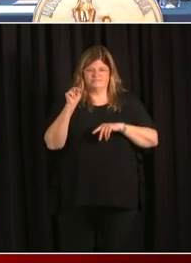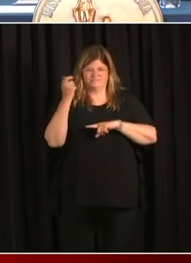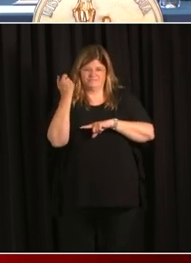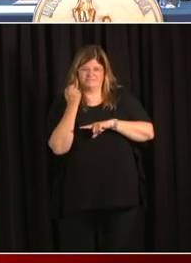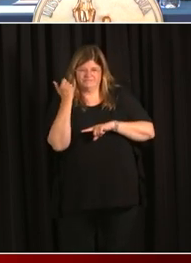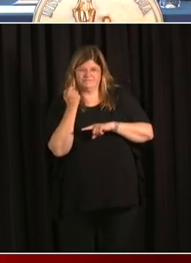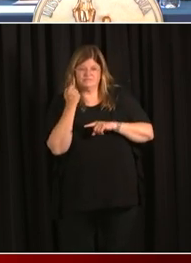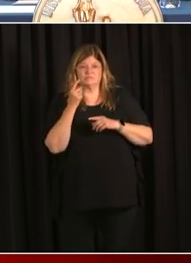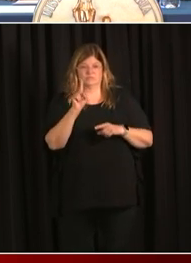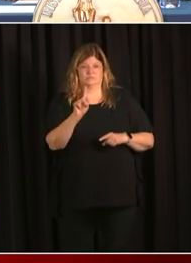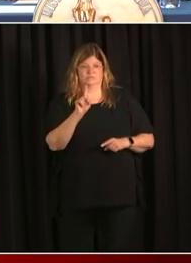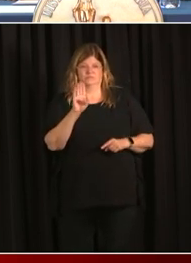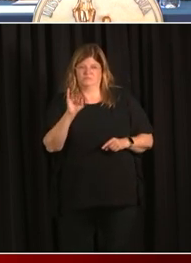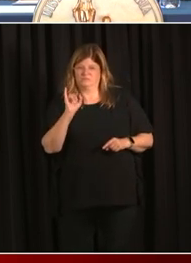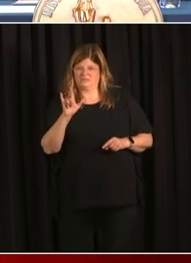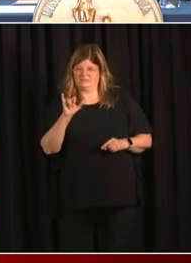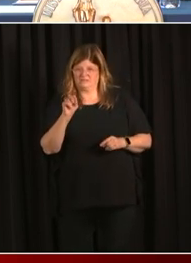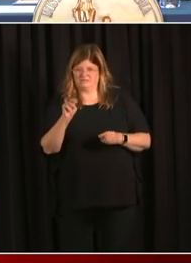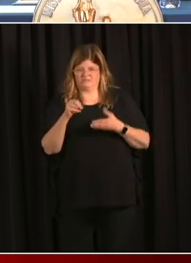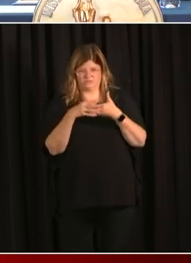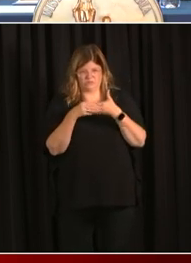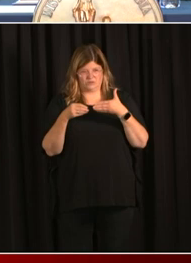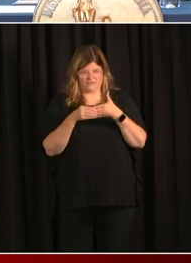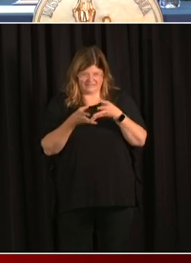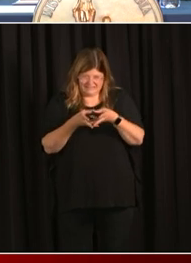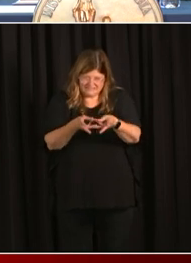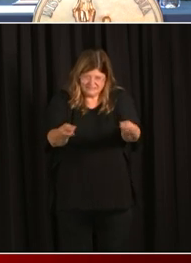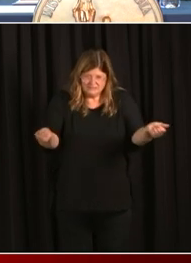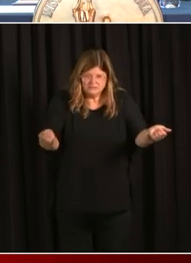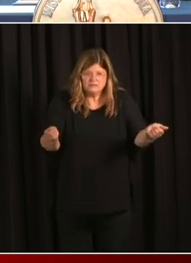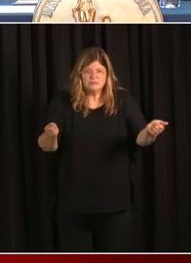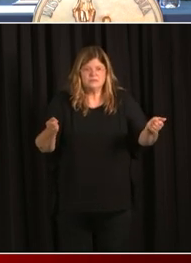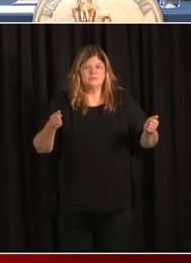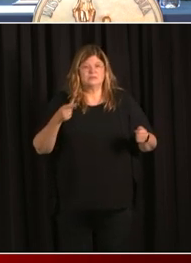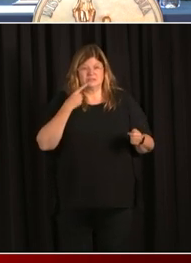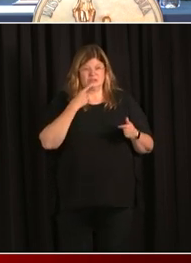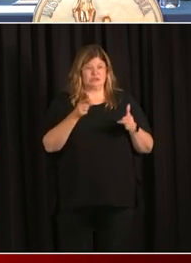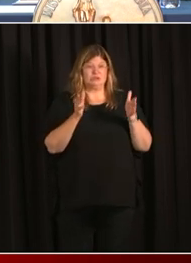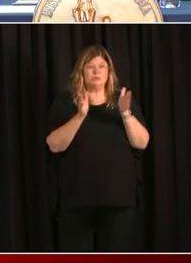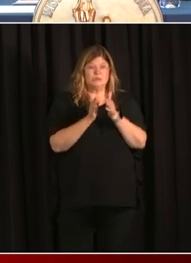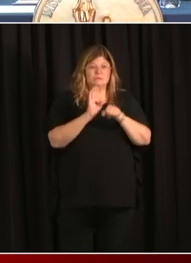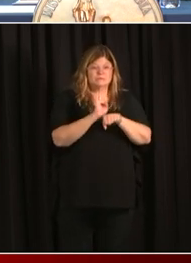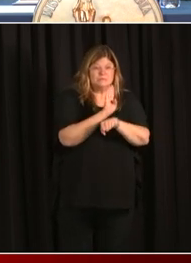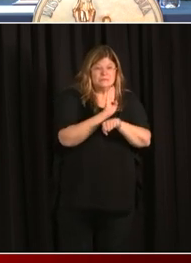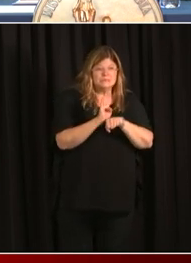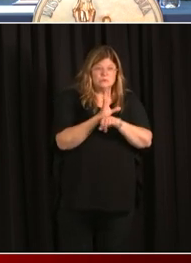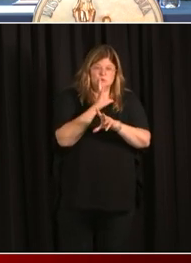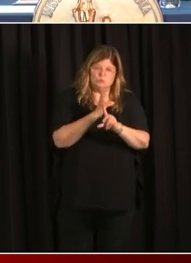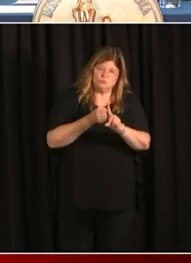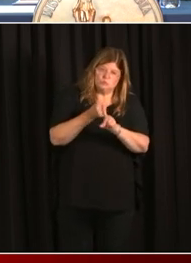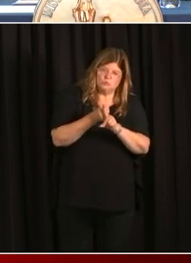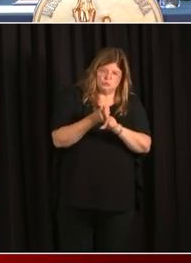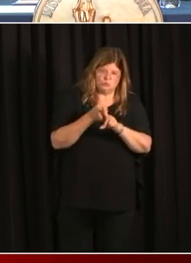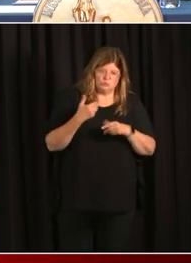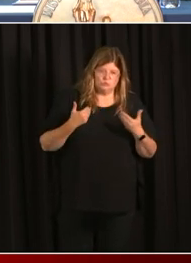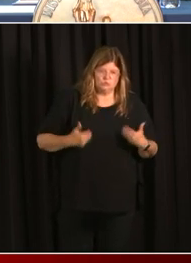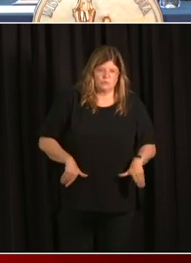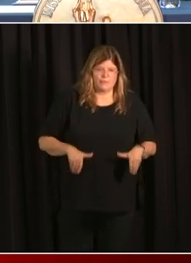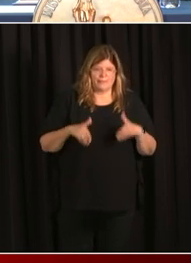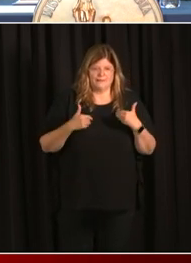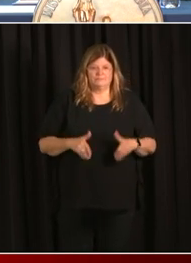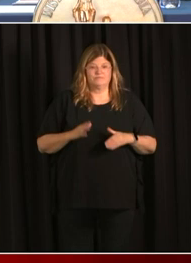$1.1 billion. We also know that our small businesses have been hit very hard.